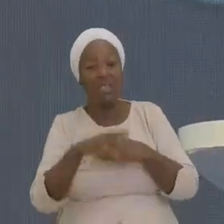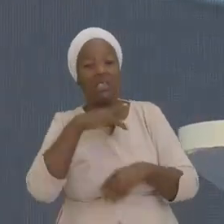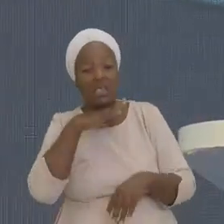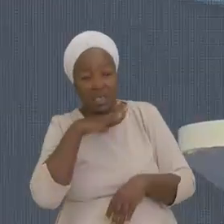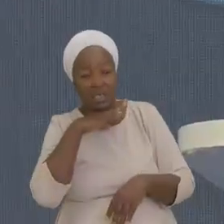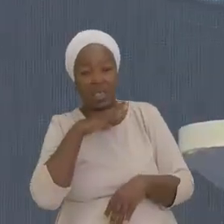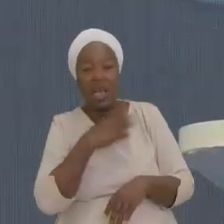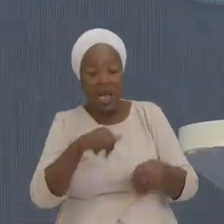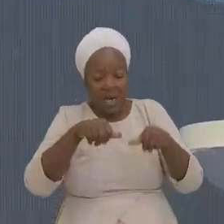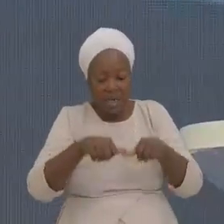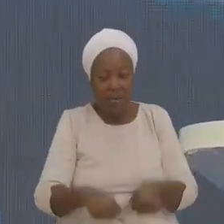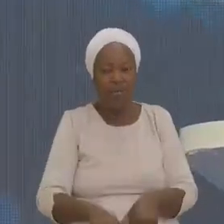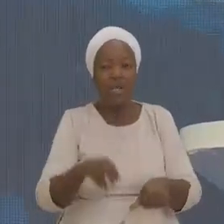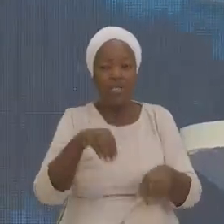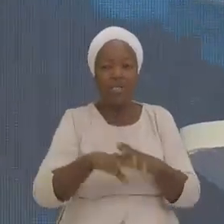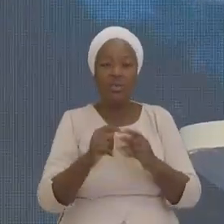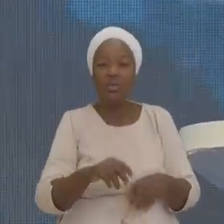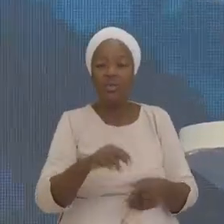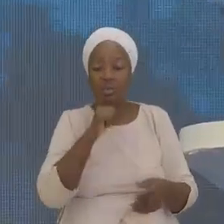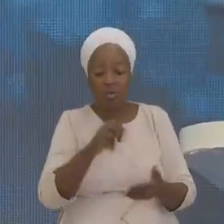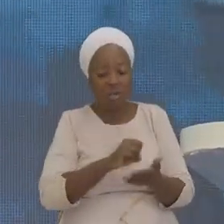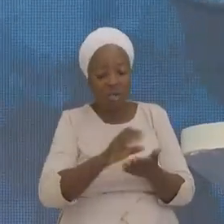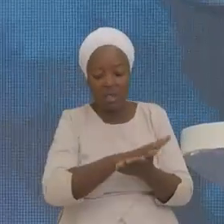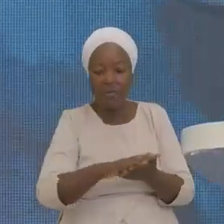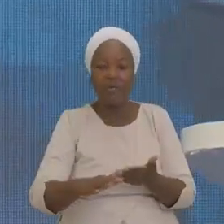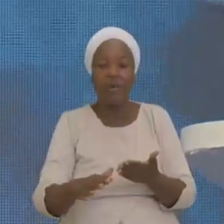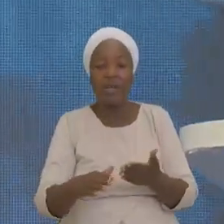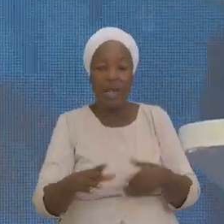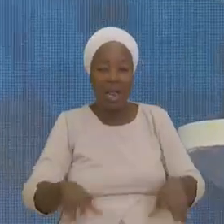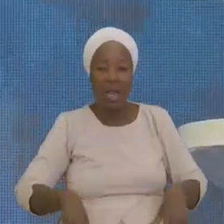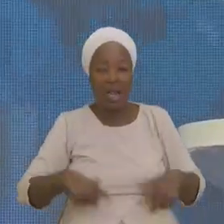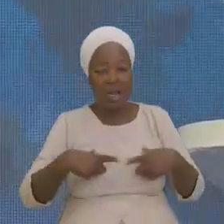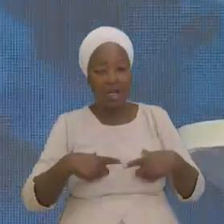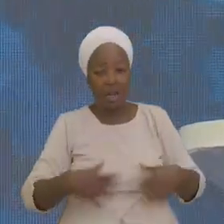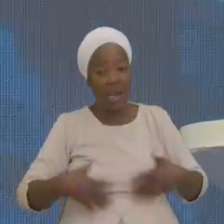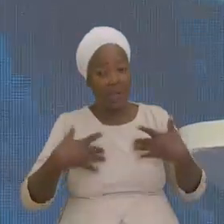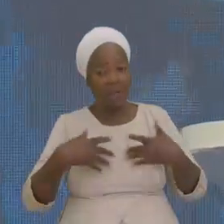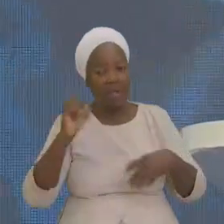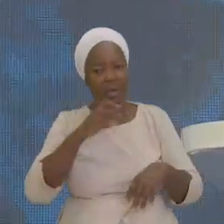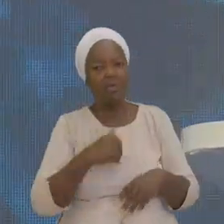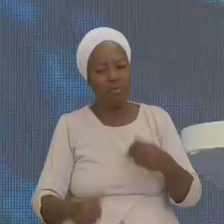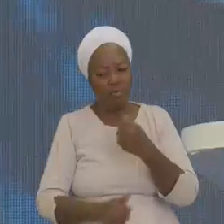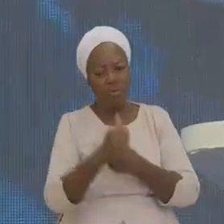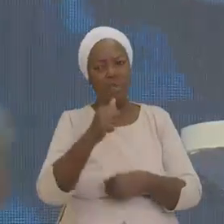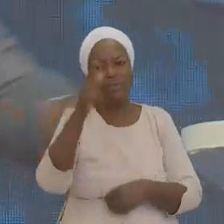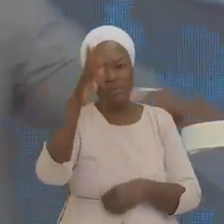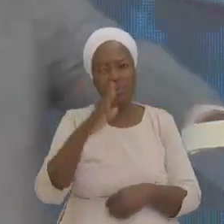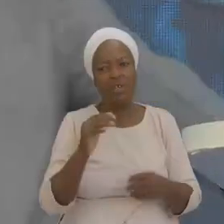and remains in the unsanctified stage, can you blame God if God says, look at my